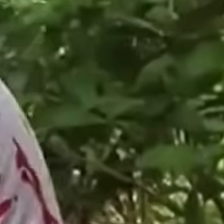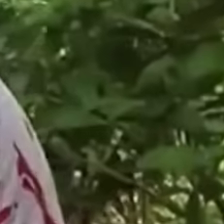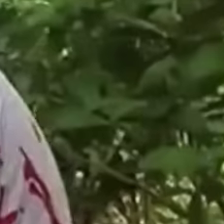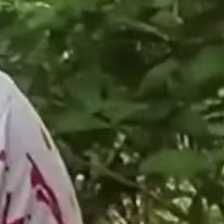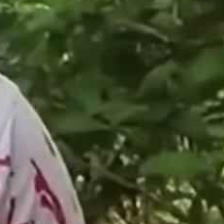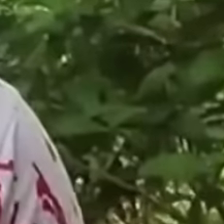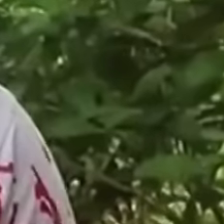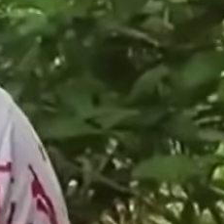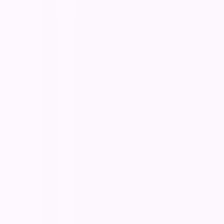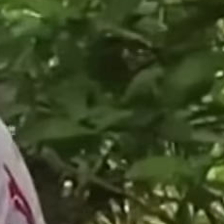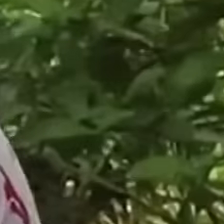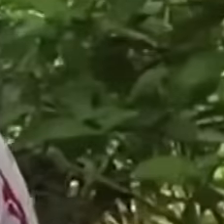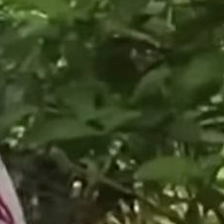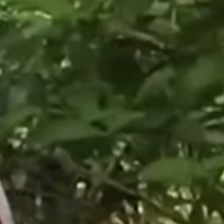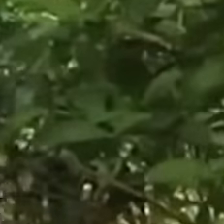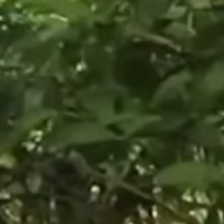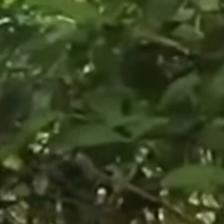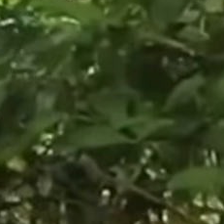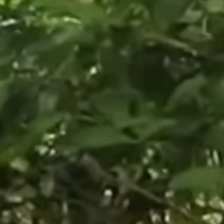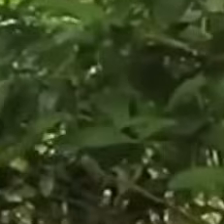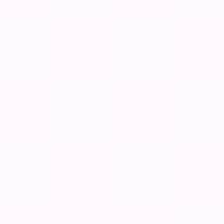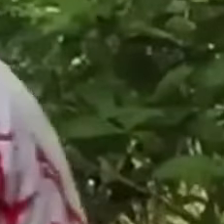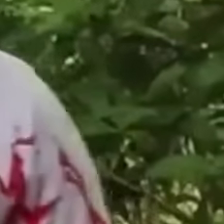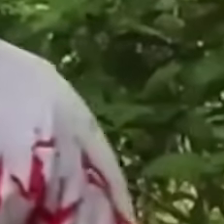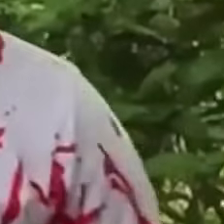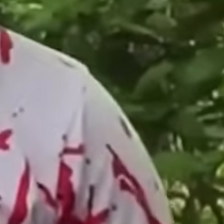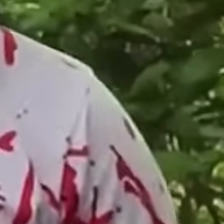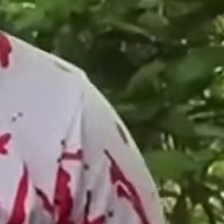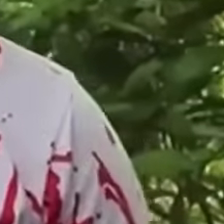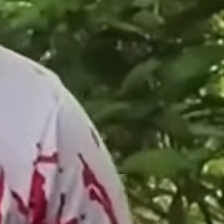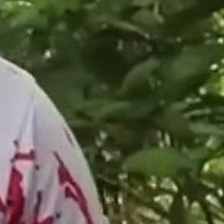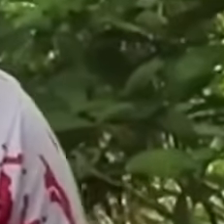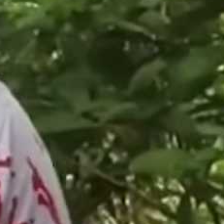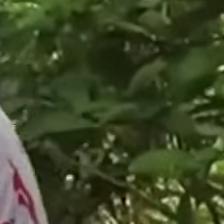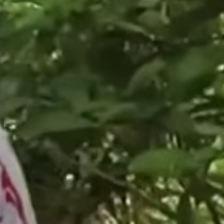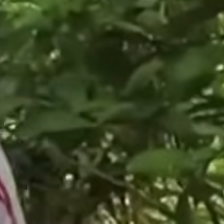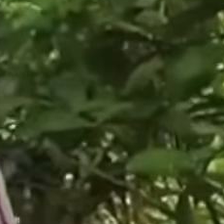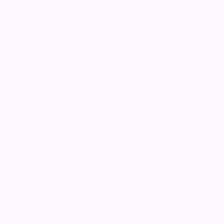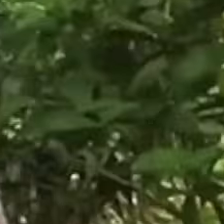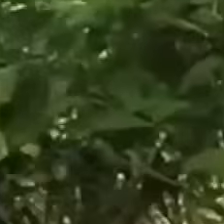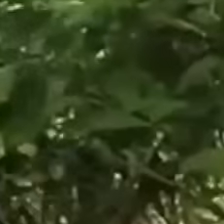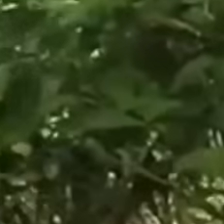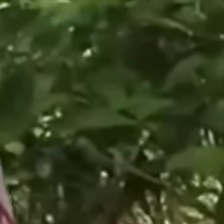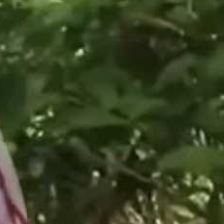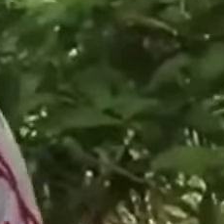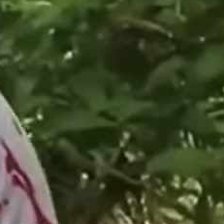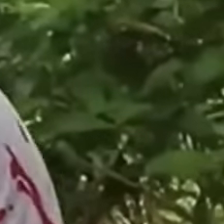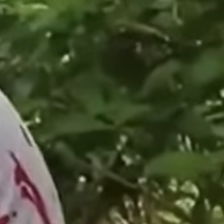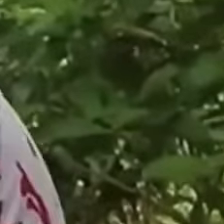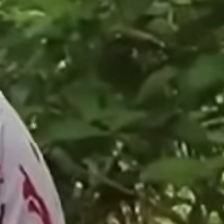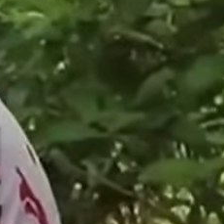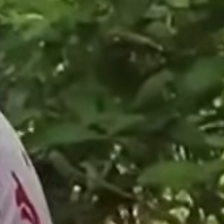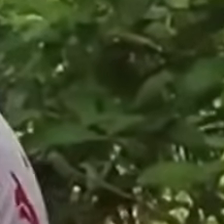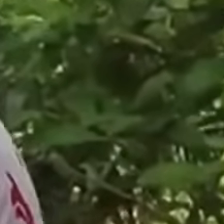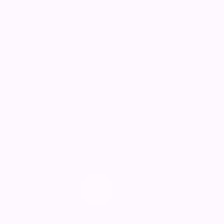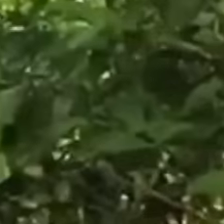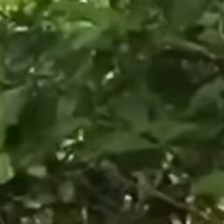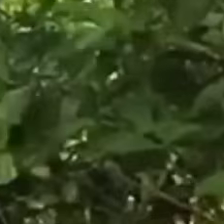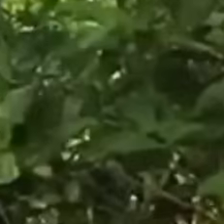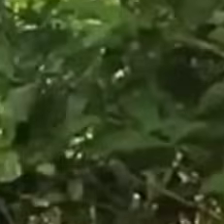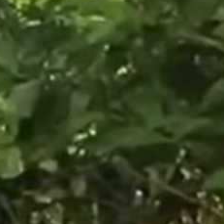a dispute between them. It was then that they assaulted him and took him away. 3 police officers were there.